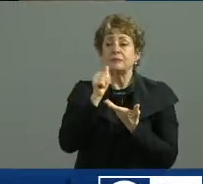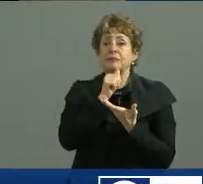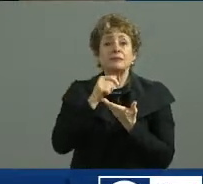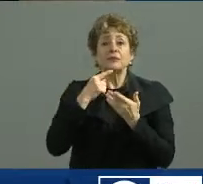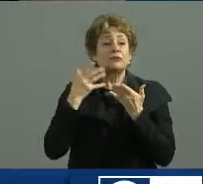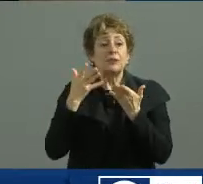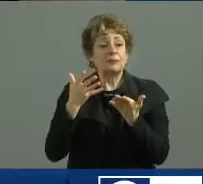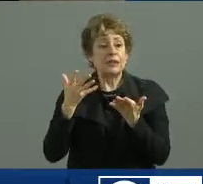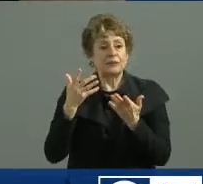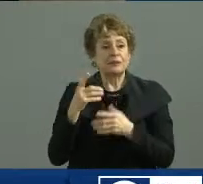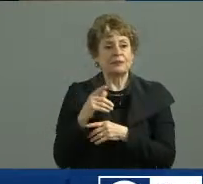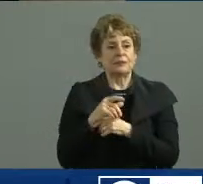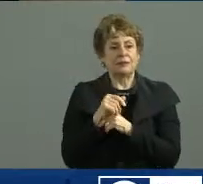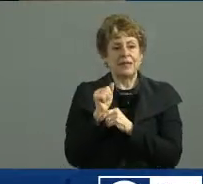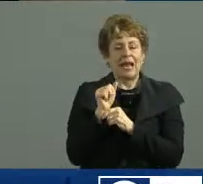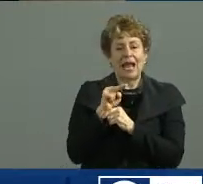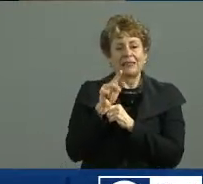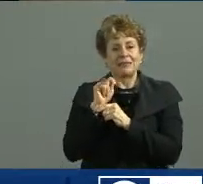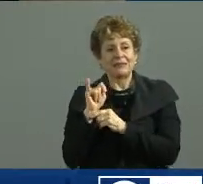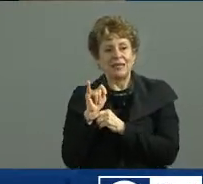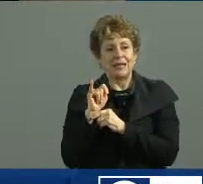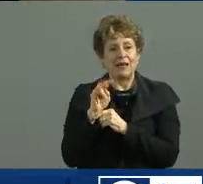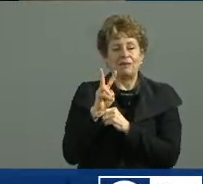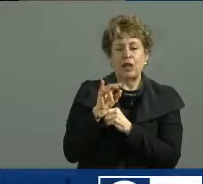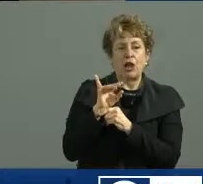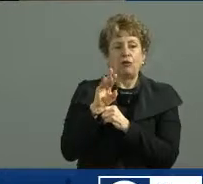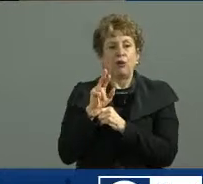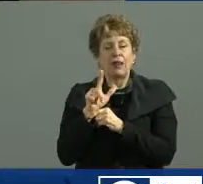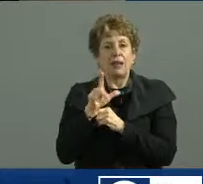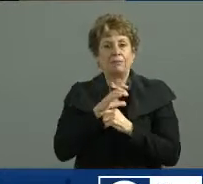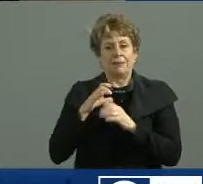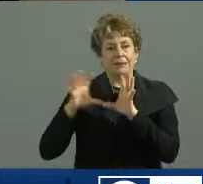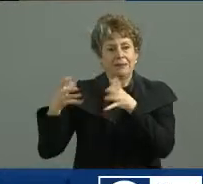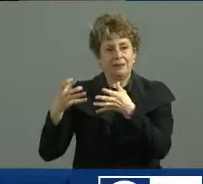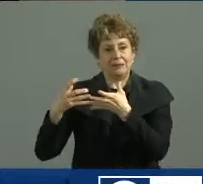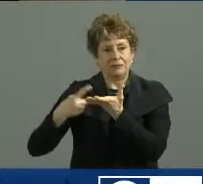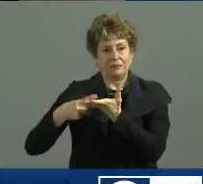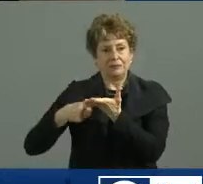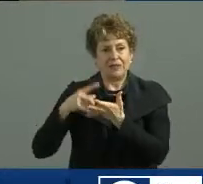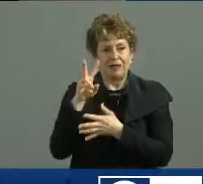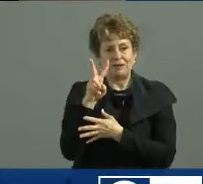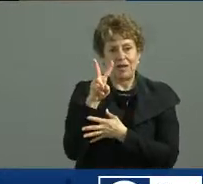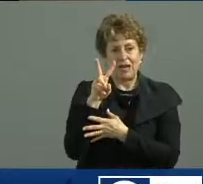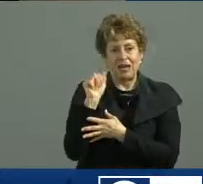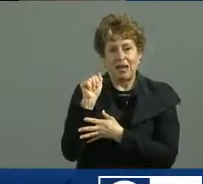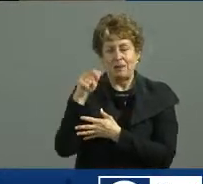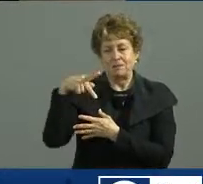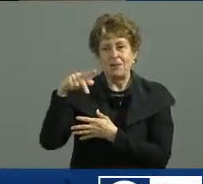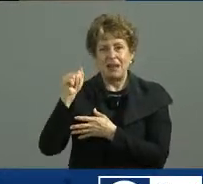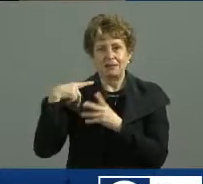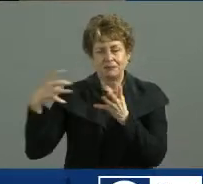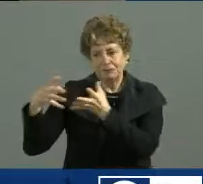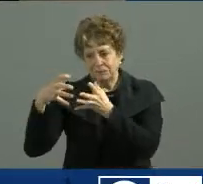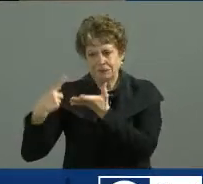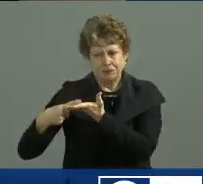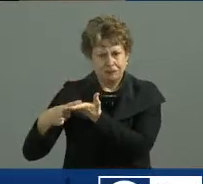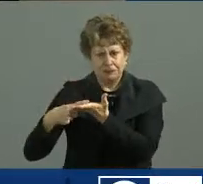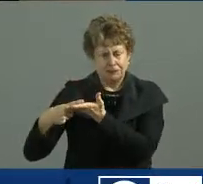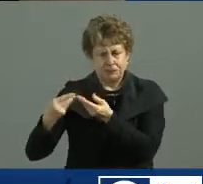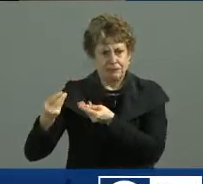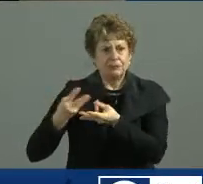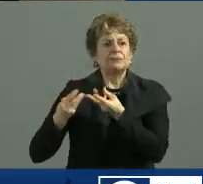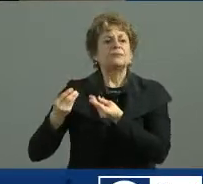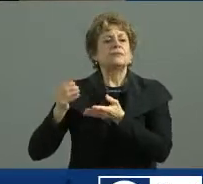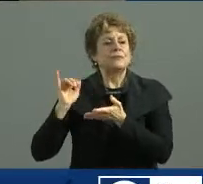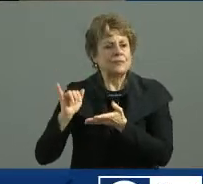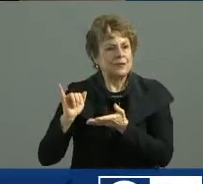Antiviral Prioritization Advisory Committee, or we refer to it here as VAPAC. And that's really when there is limited vaccine available, how